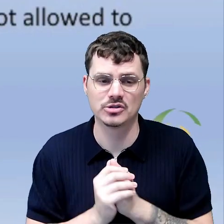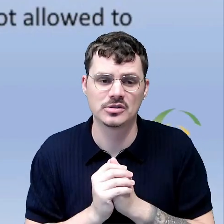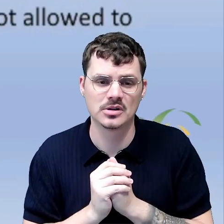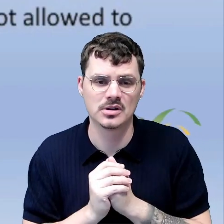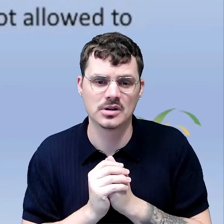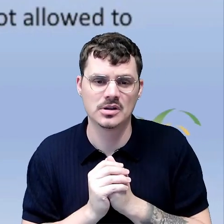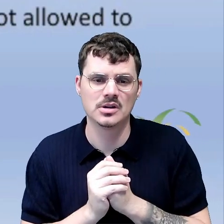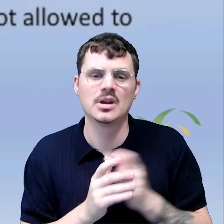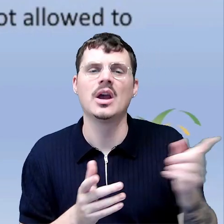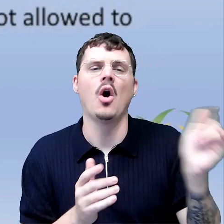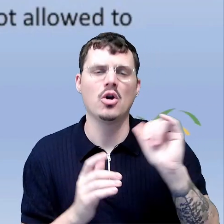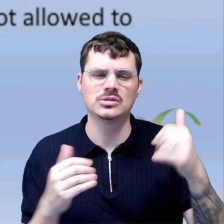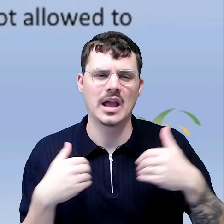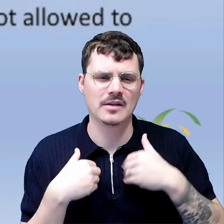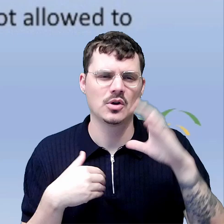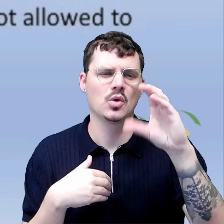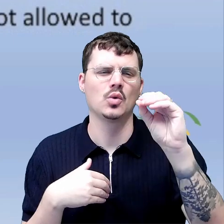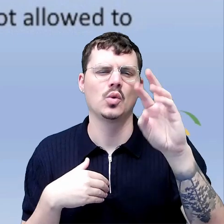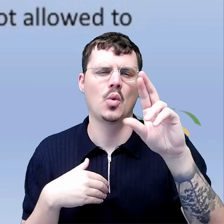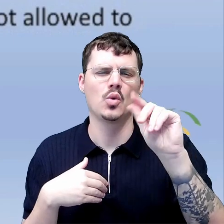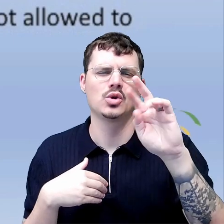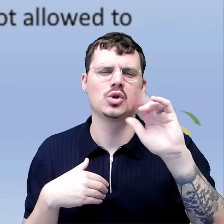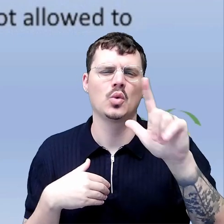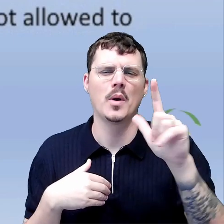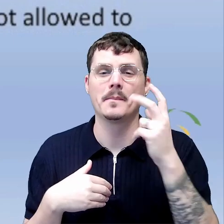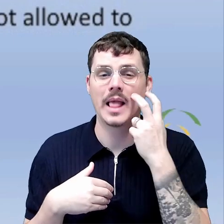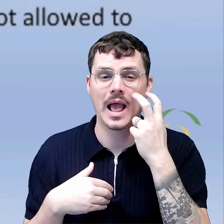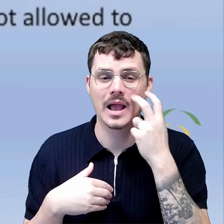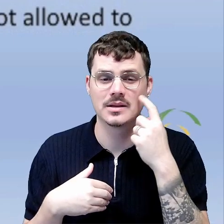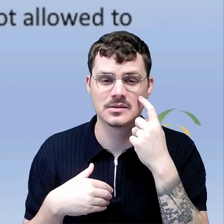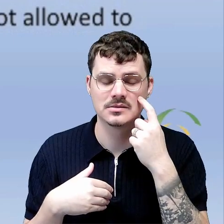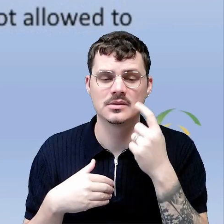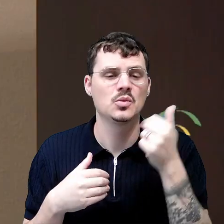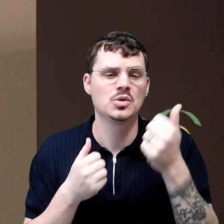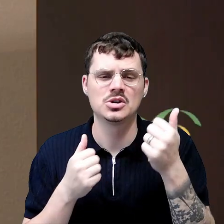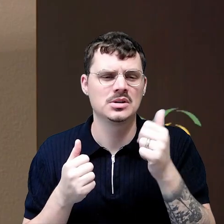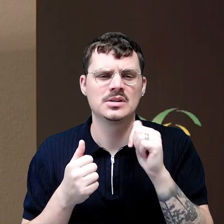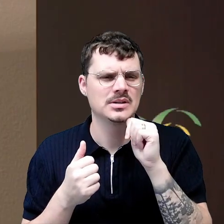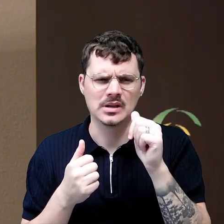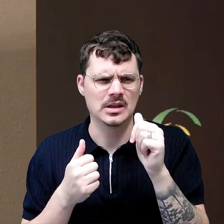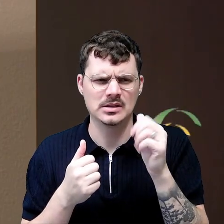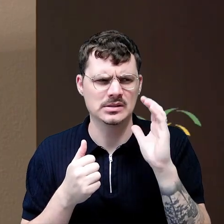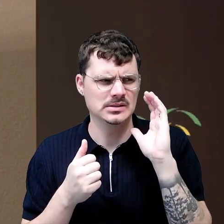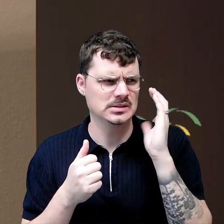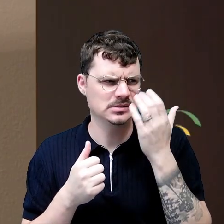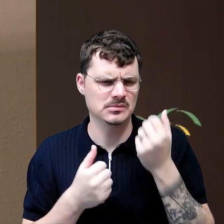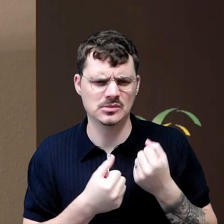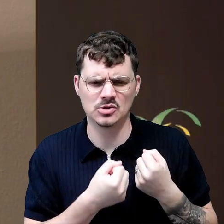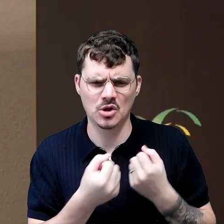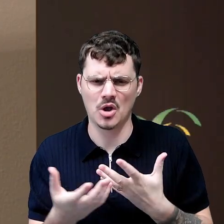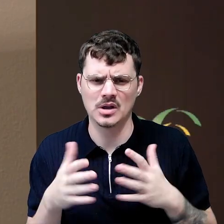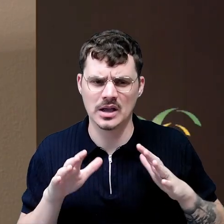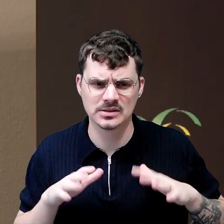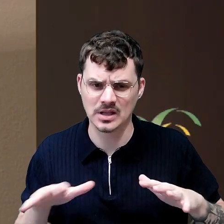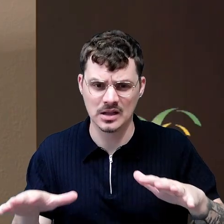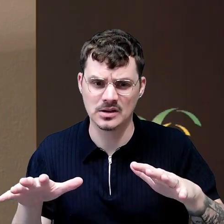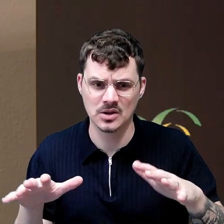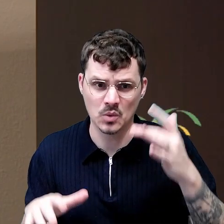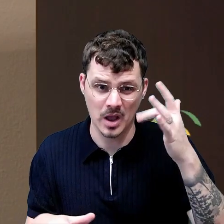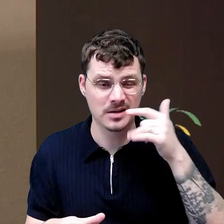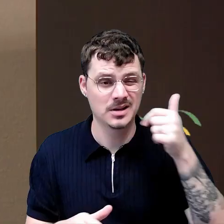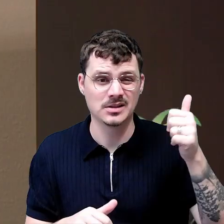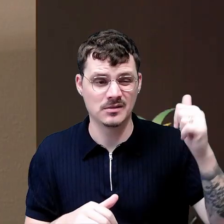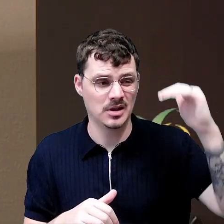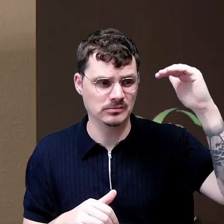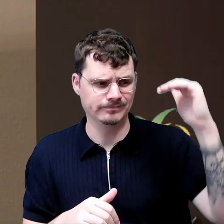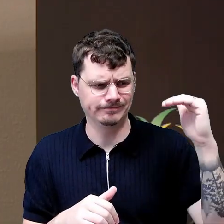She happens to also have cortical blindness, which doesn't seem to cause her any anxiety because she's about this